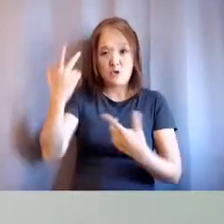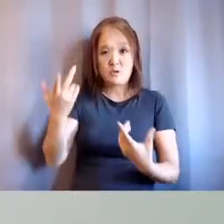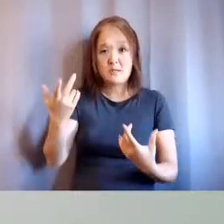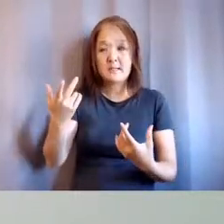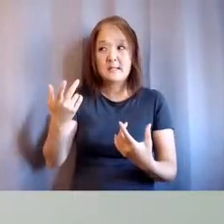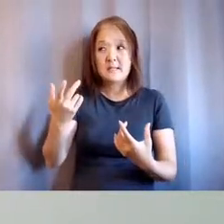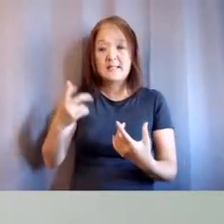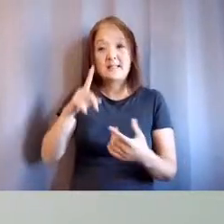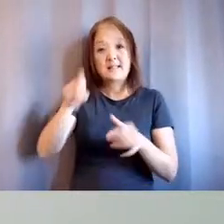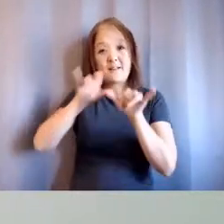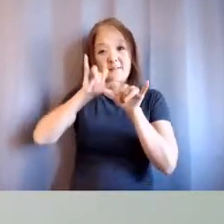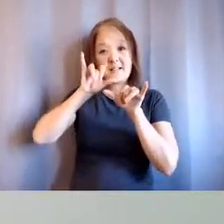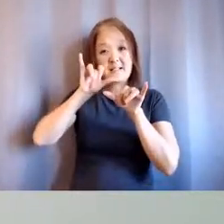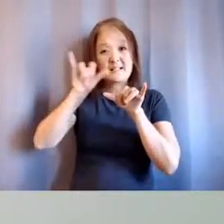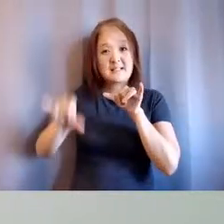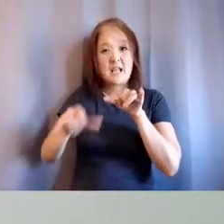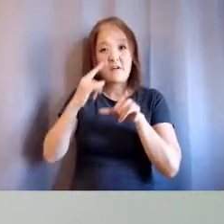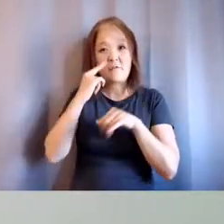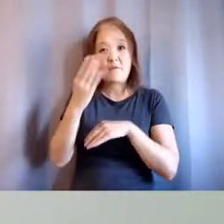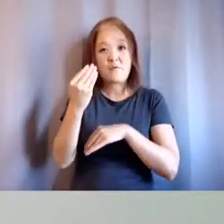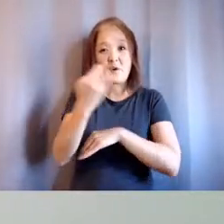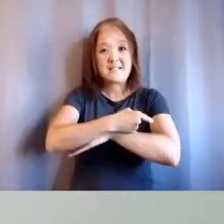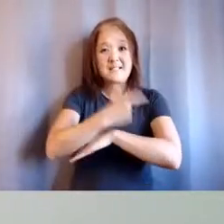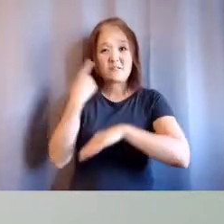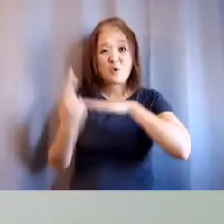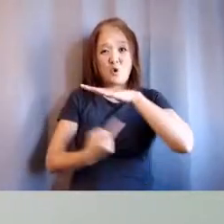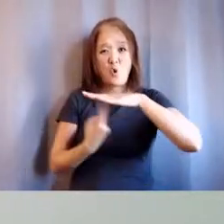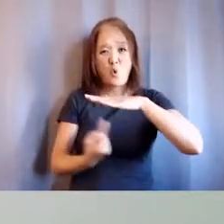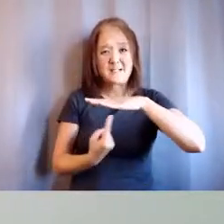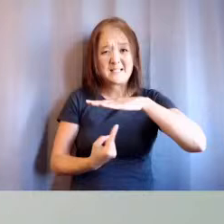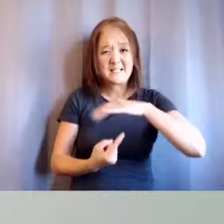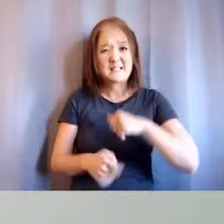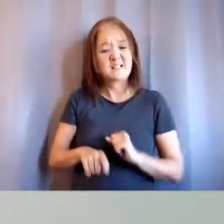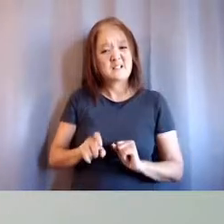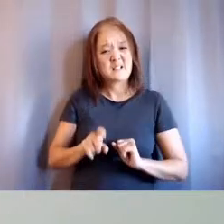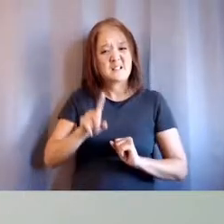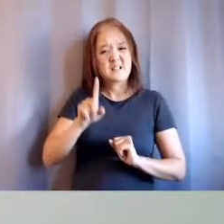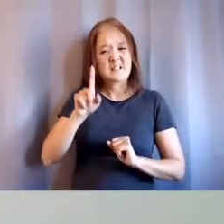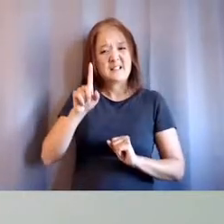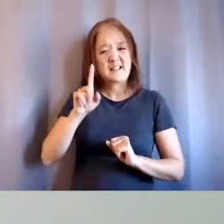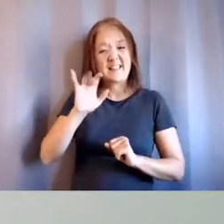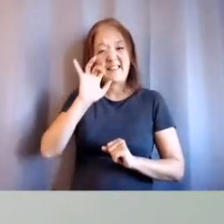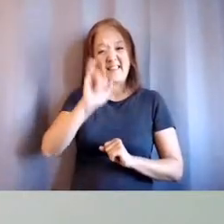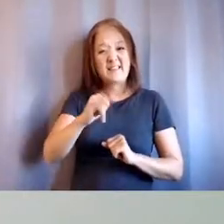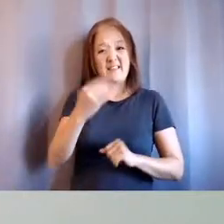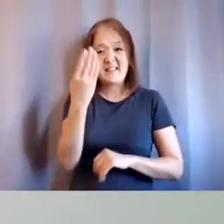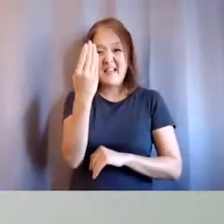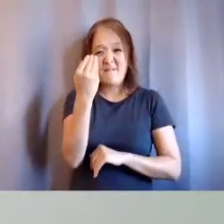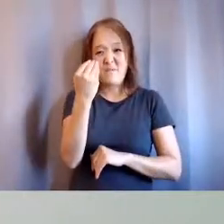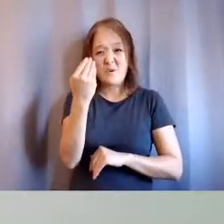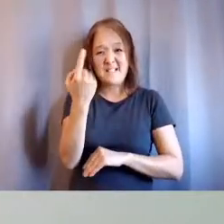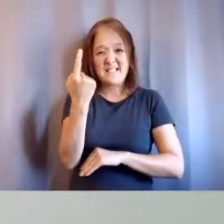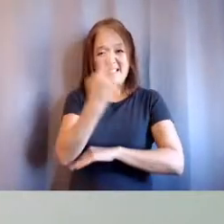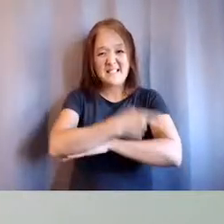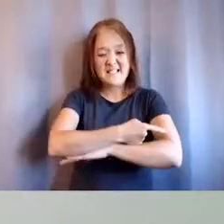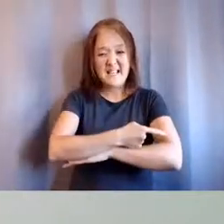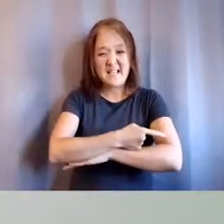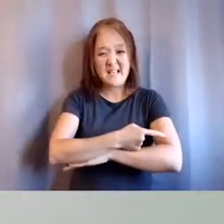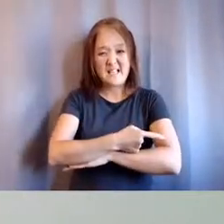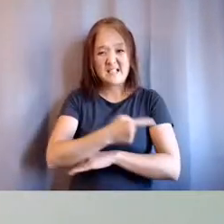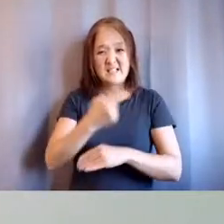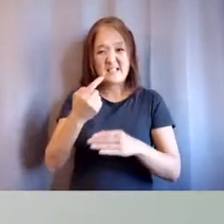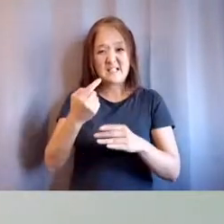they have to stay out for another 14 days for quarantine, do they have to pull that additional 14 days from their sick bank?